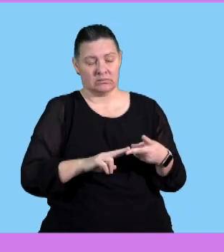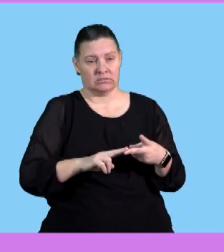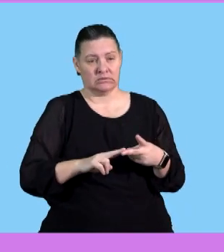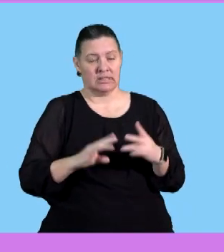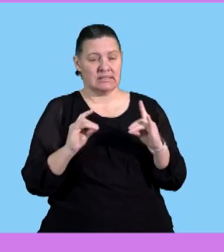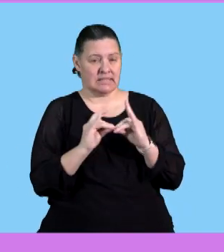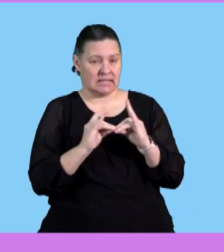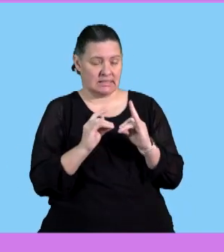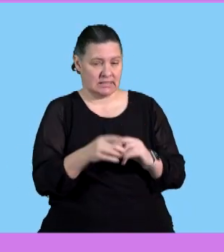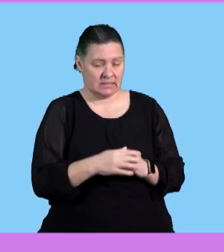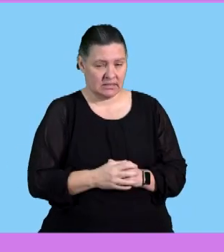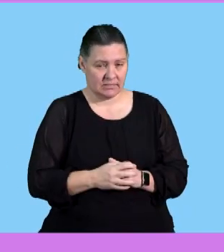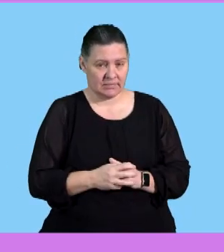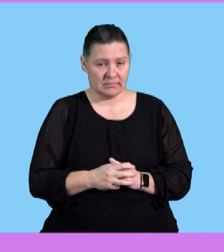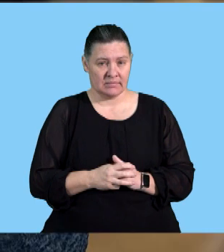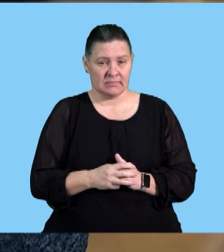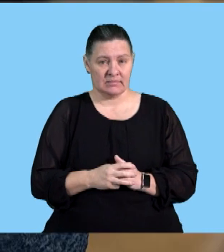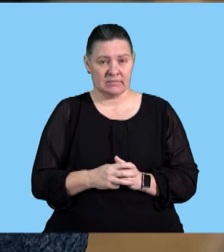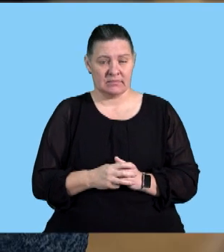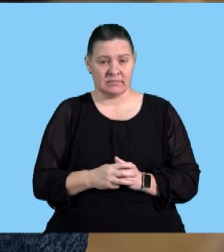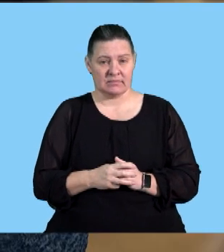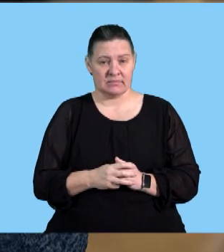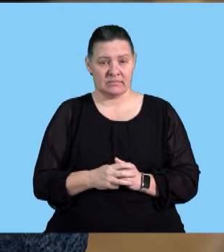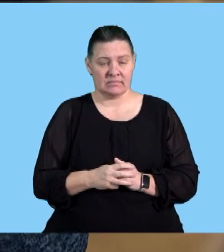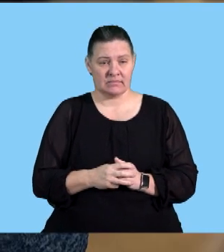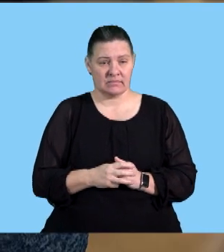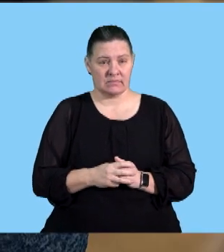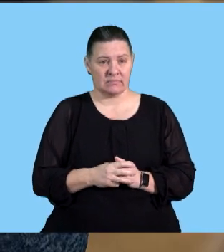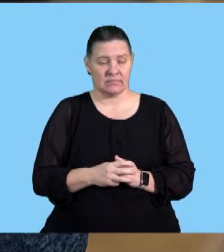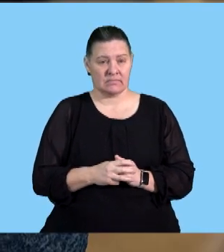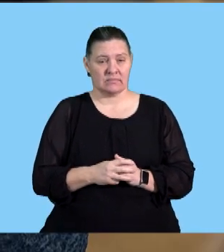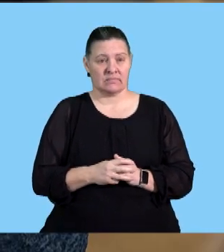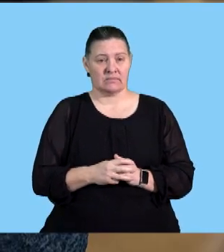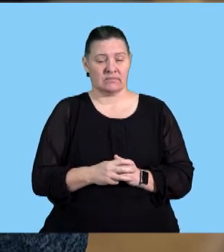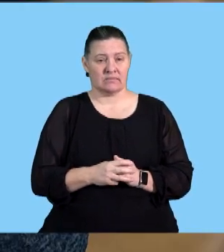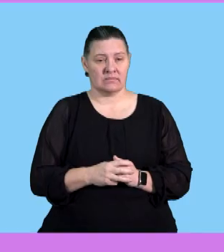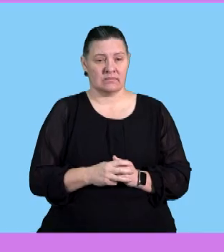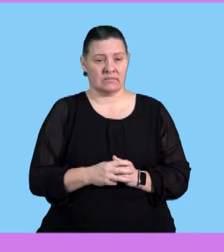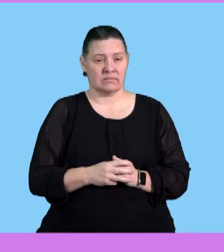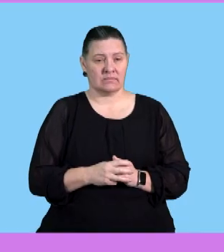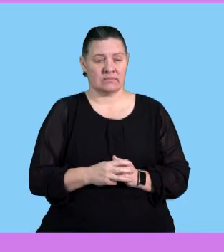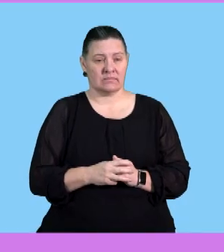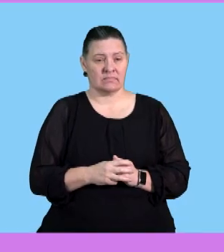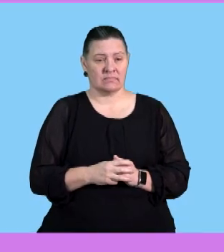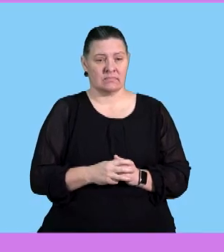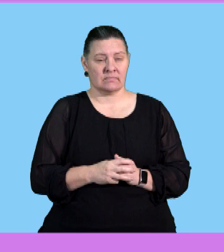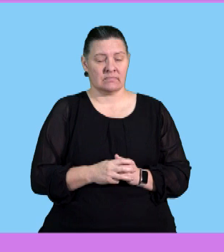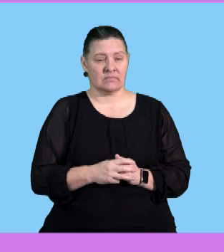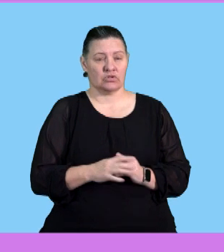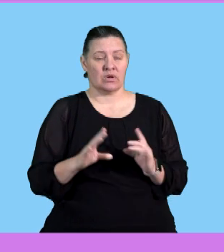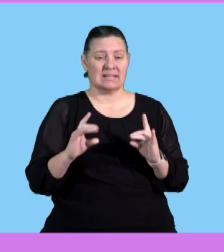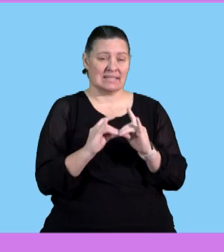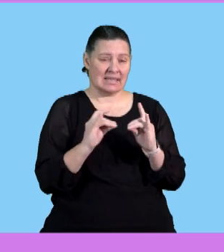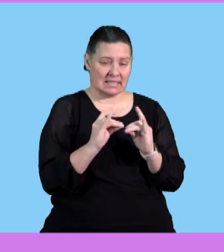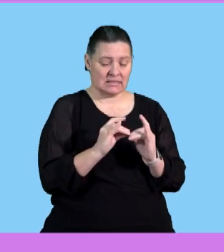35.22. Then our next on the list are